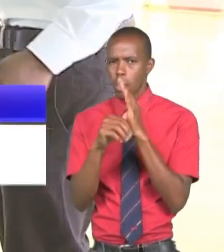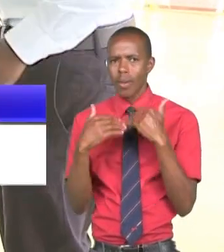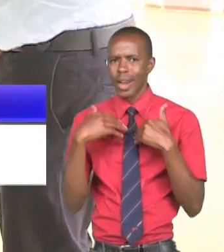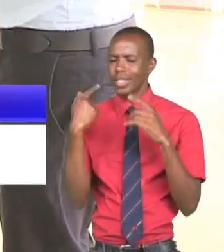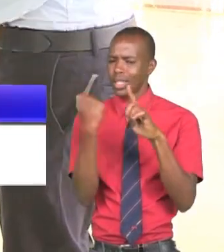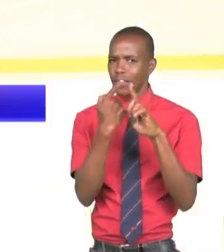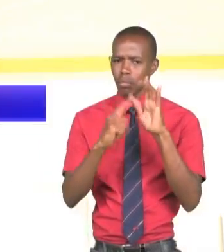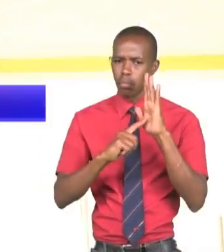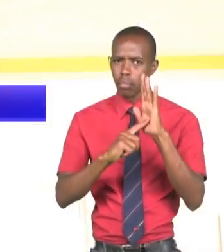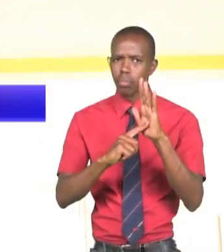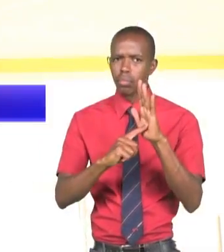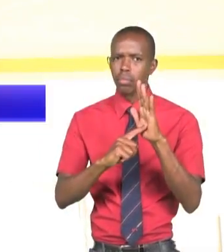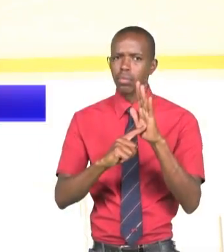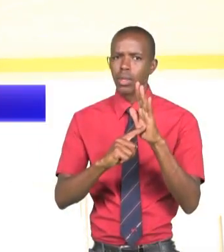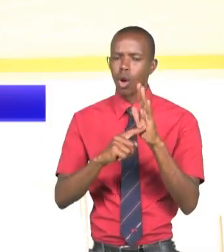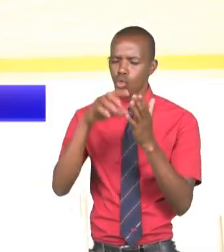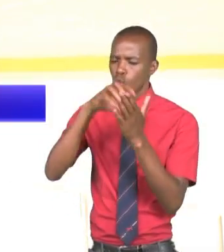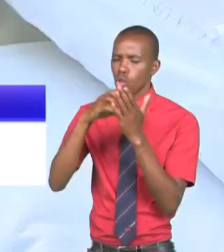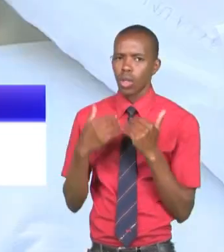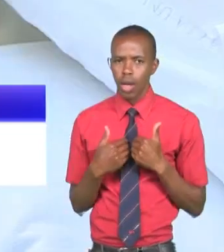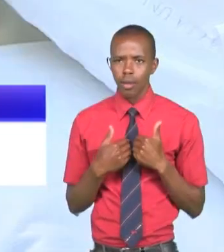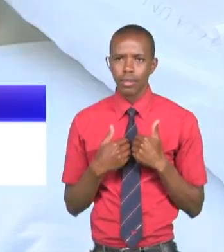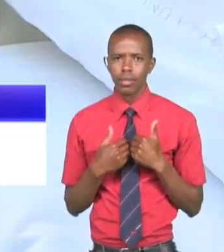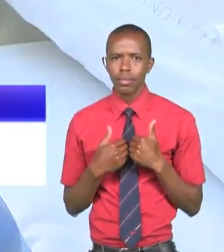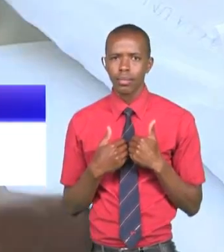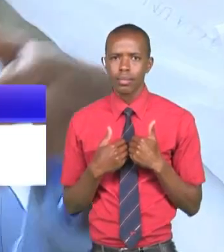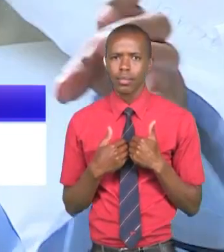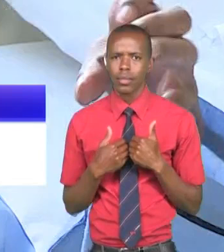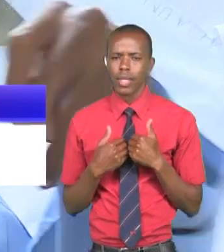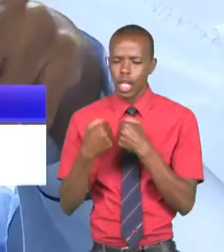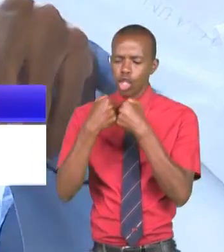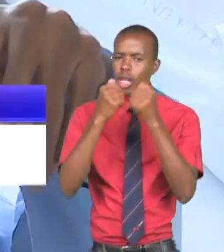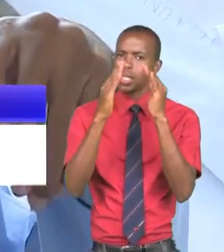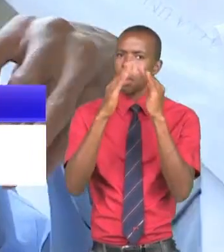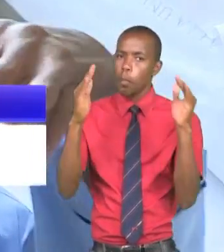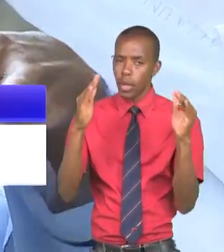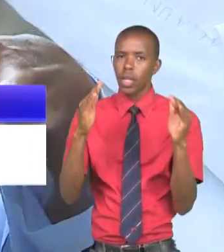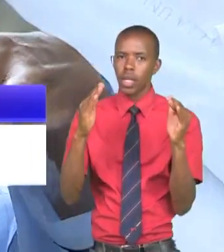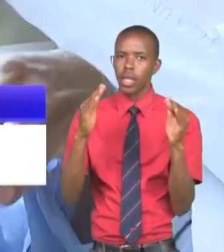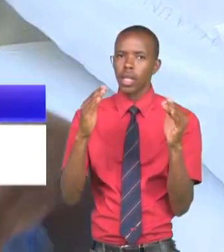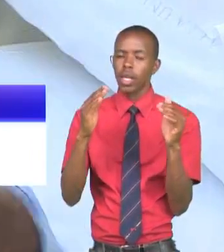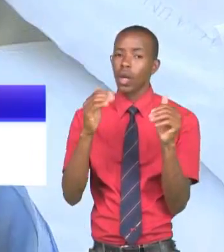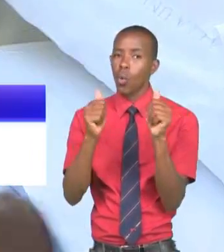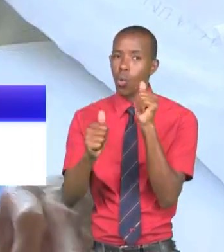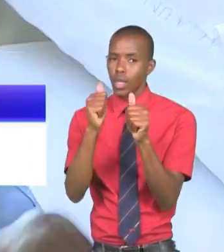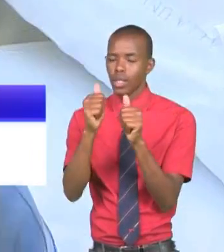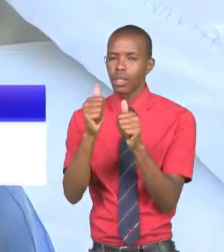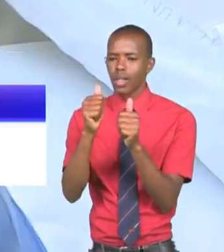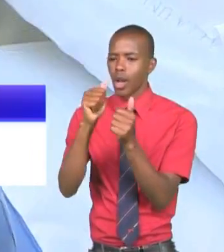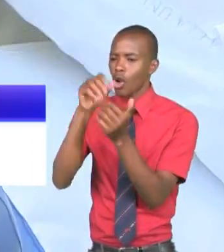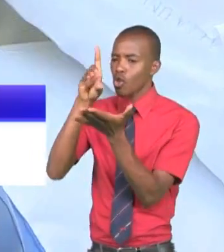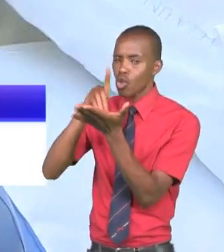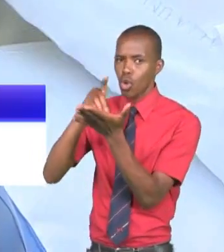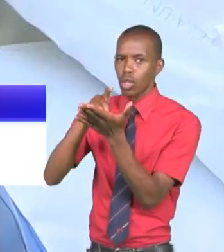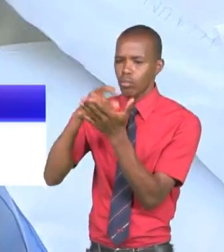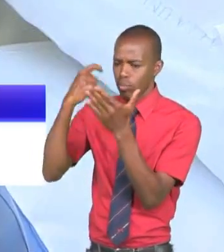symptoms, effects that come with the condition. The biggest challenge when I was discharged by the doctor at that time,